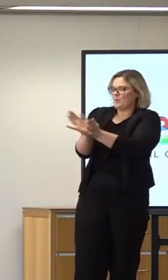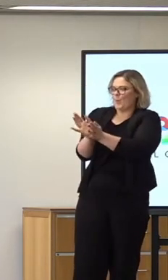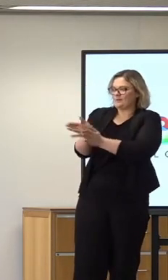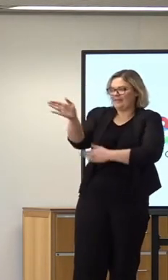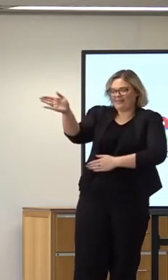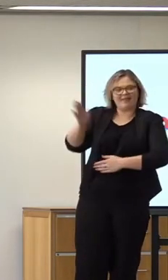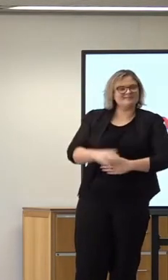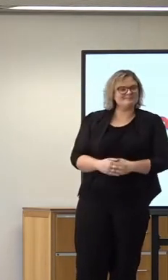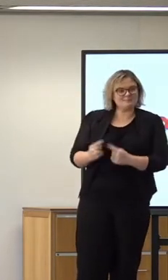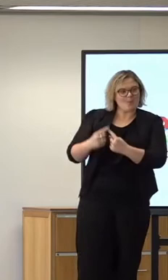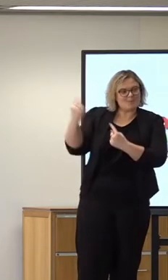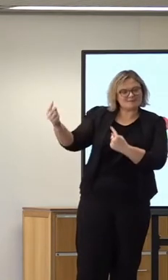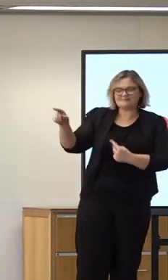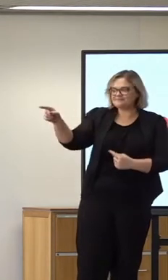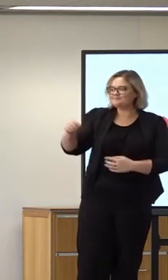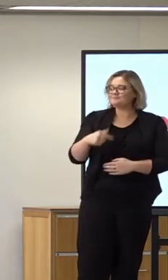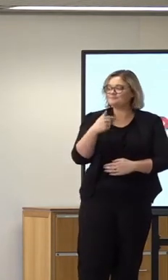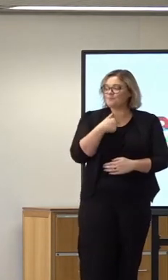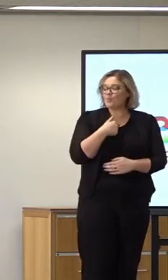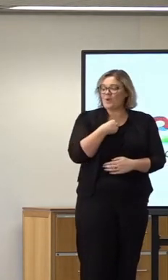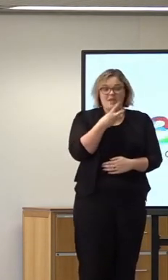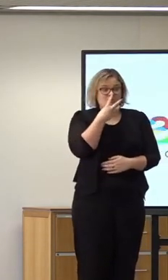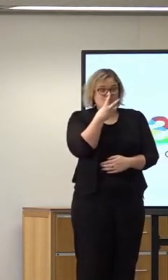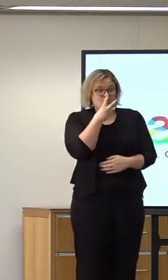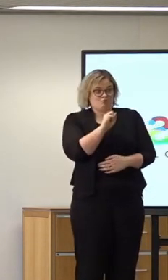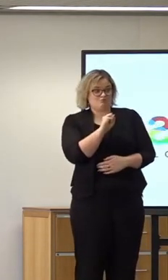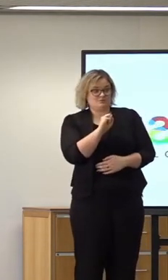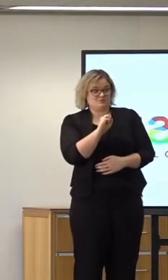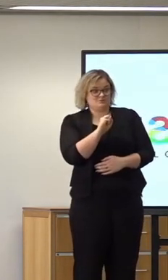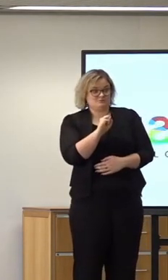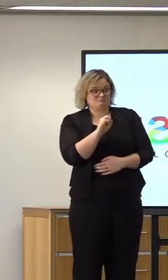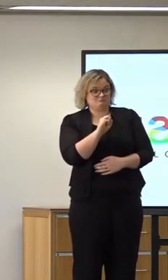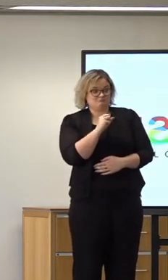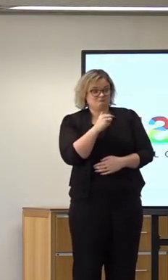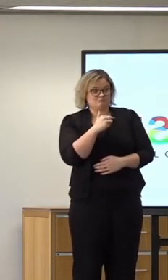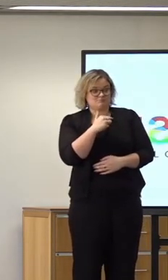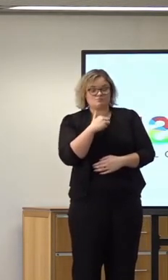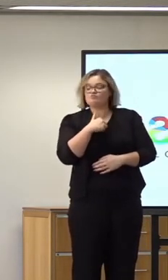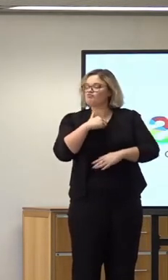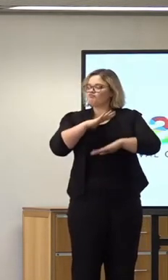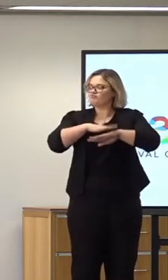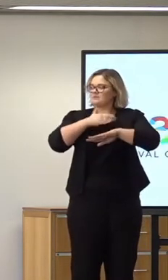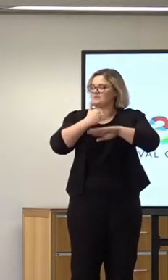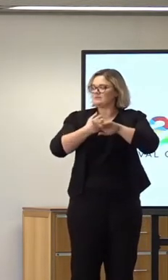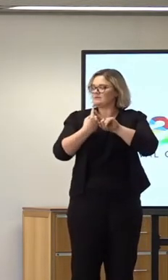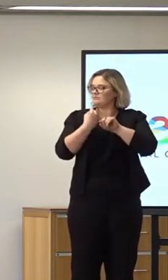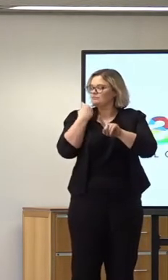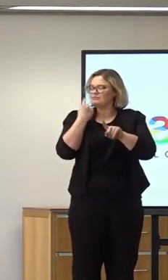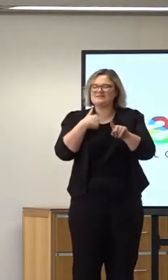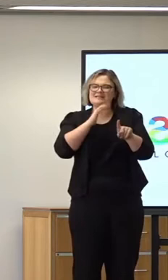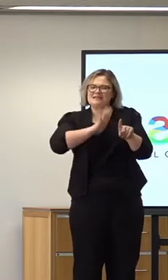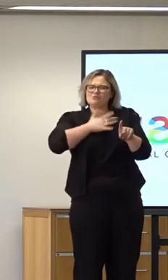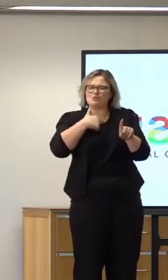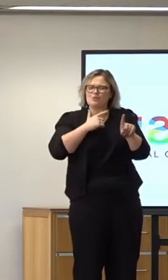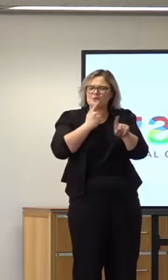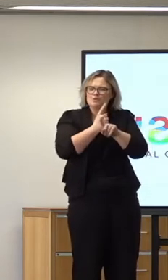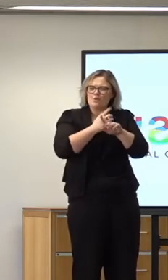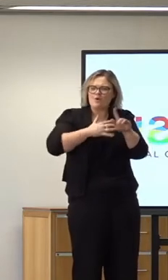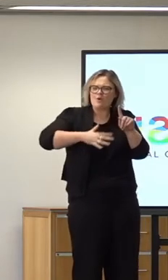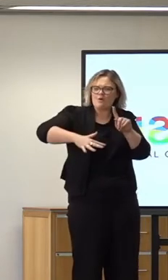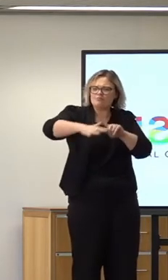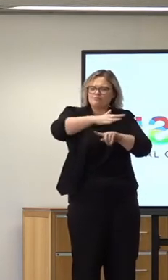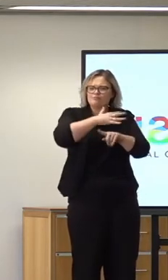there. We're 30 years old. We were started as an artist-run initiative, so I guess that's interesting context when discussing constitutions